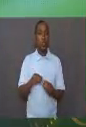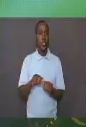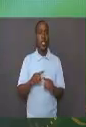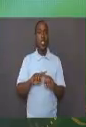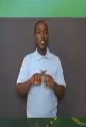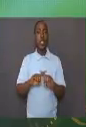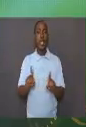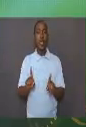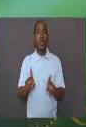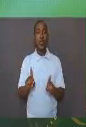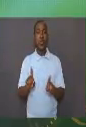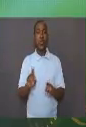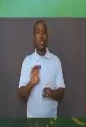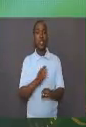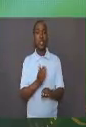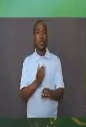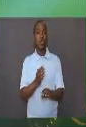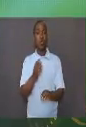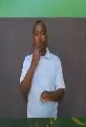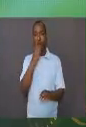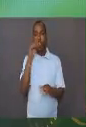cells in a culture.